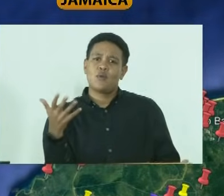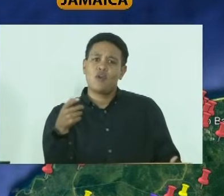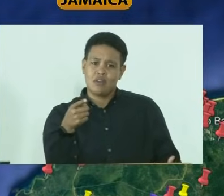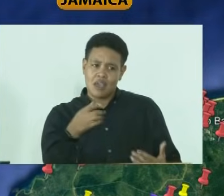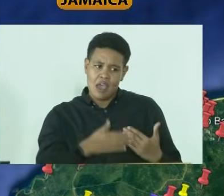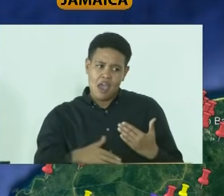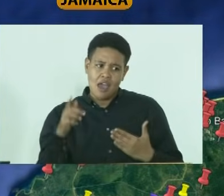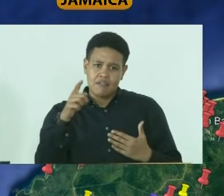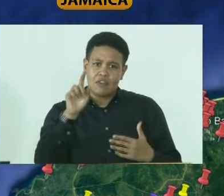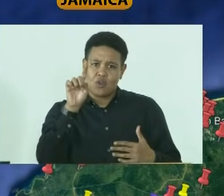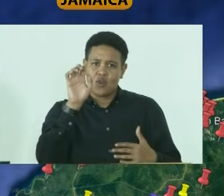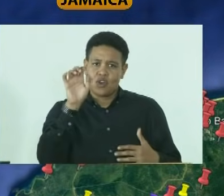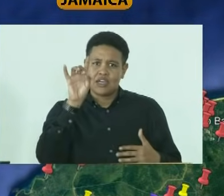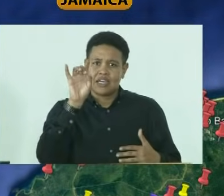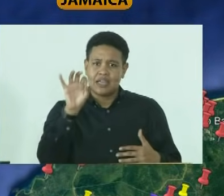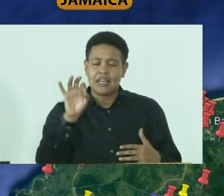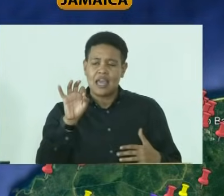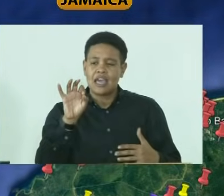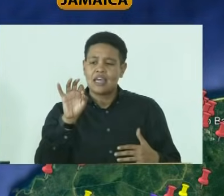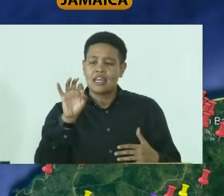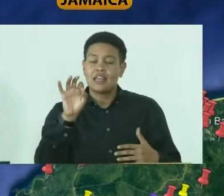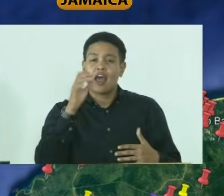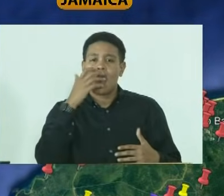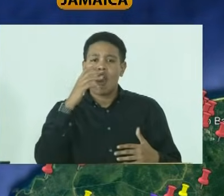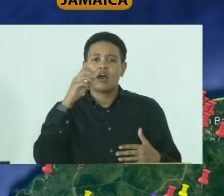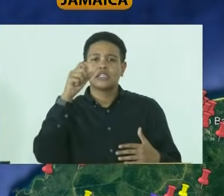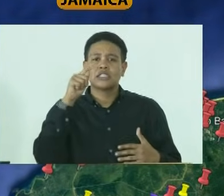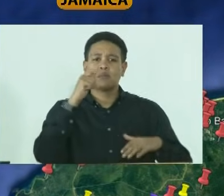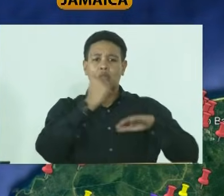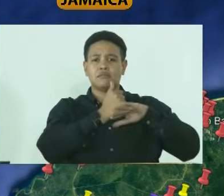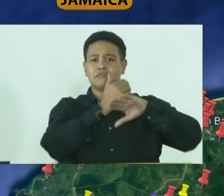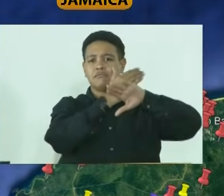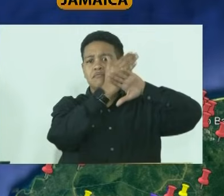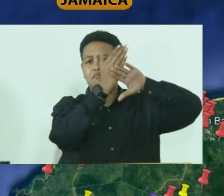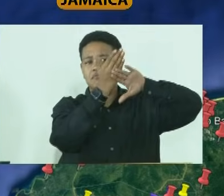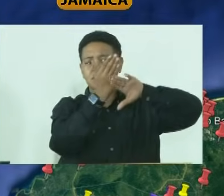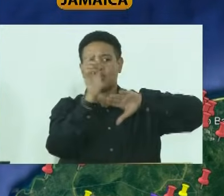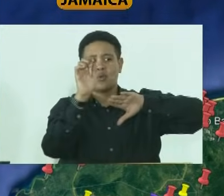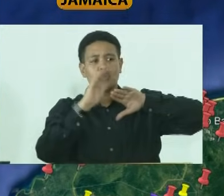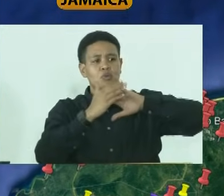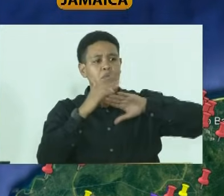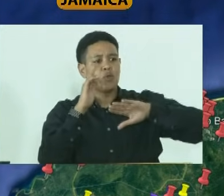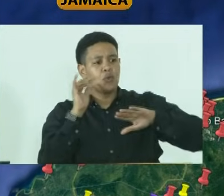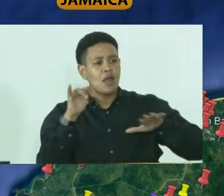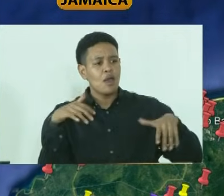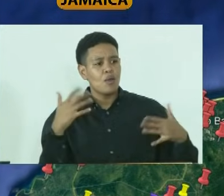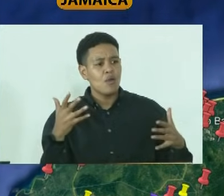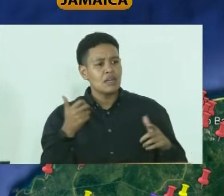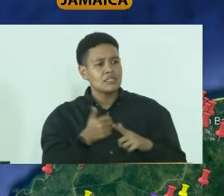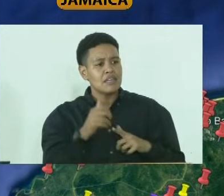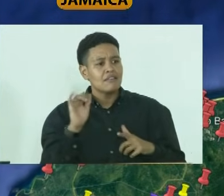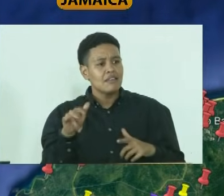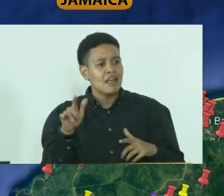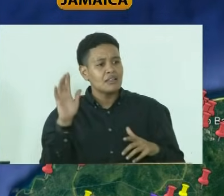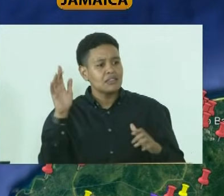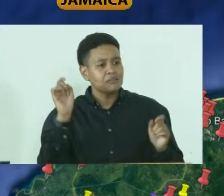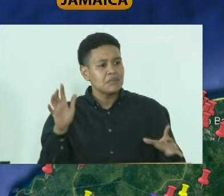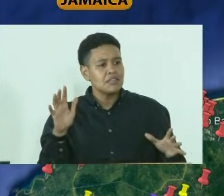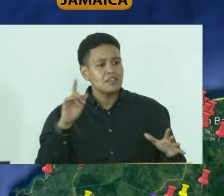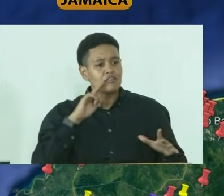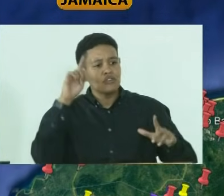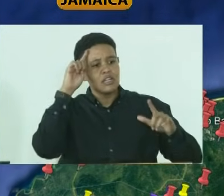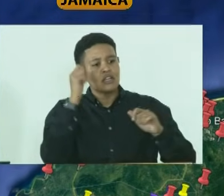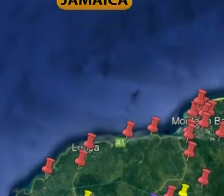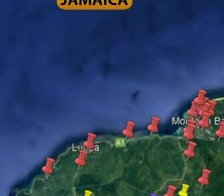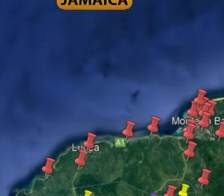after those 189 hotspots have been put in. And that, Madam Speaker, picture